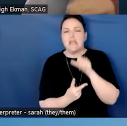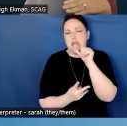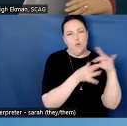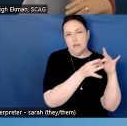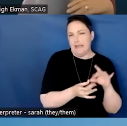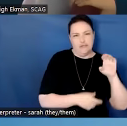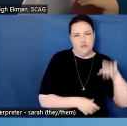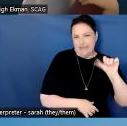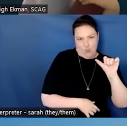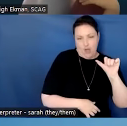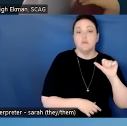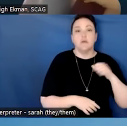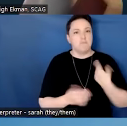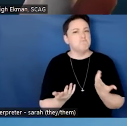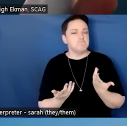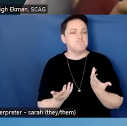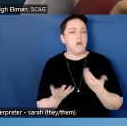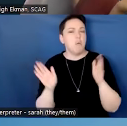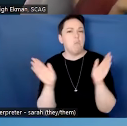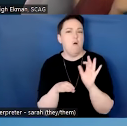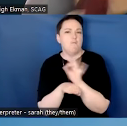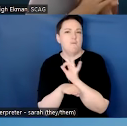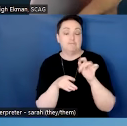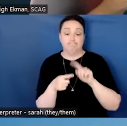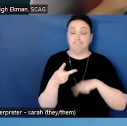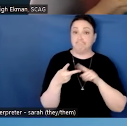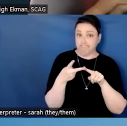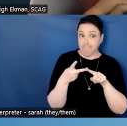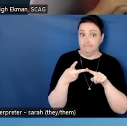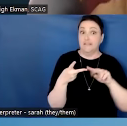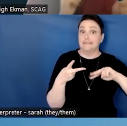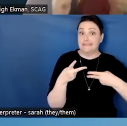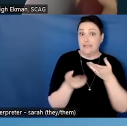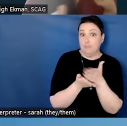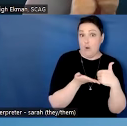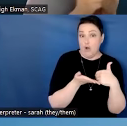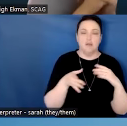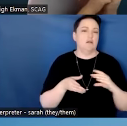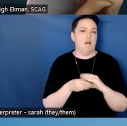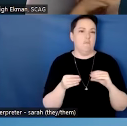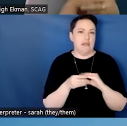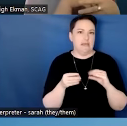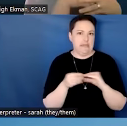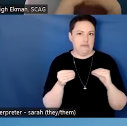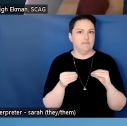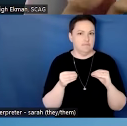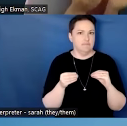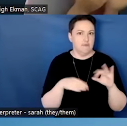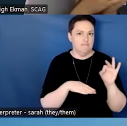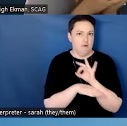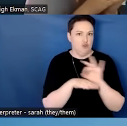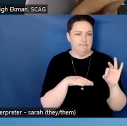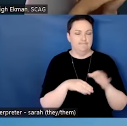The second role is the commenting function. And the slide will update in a second, which